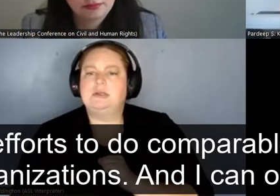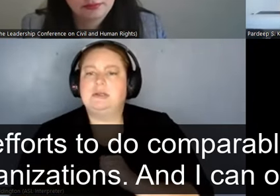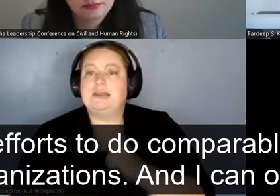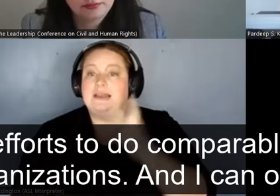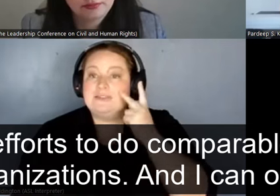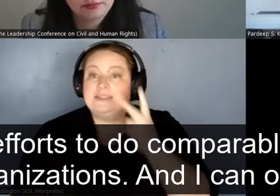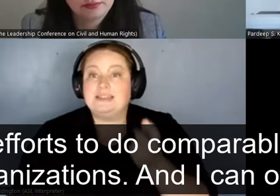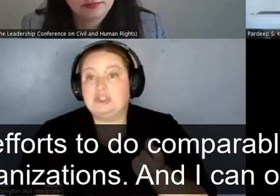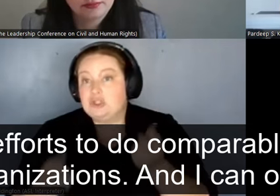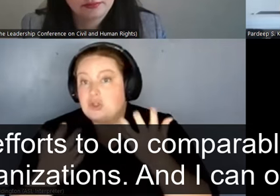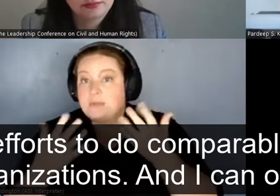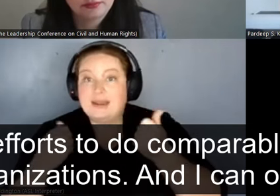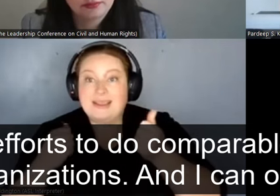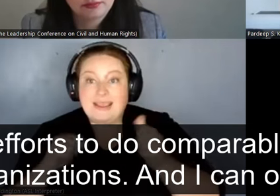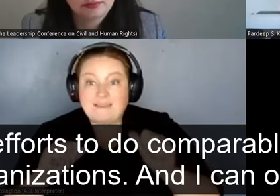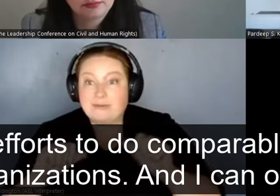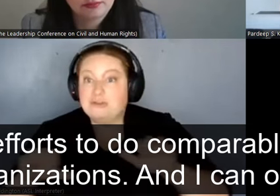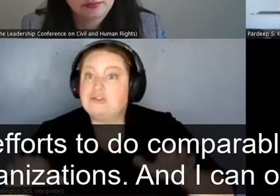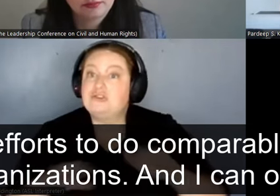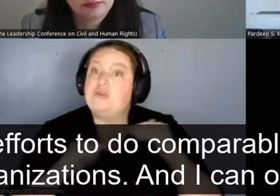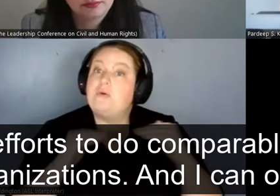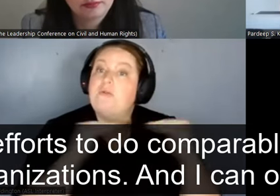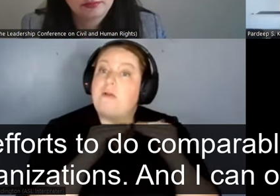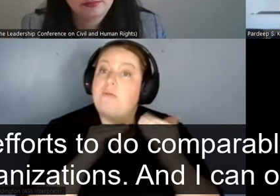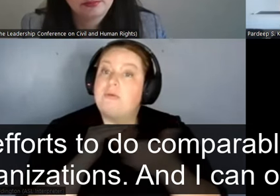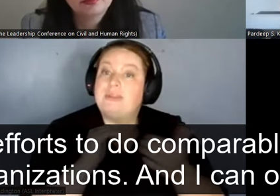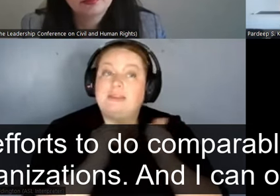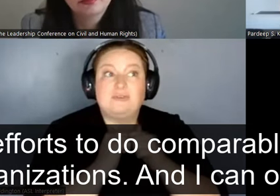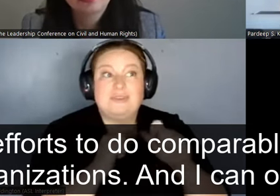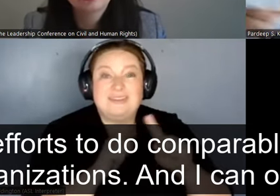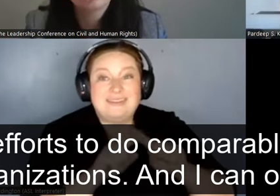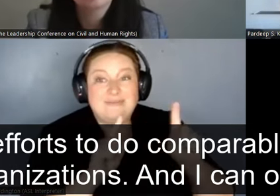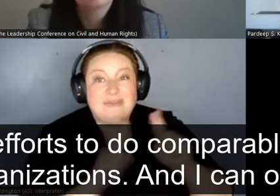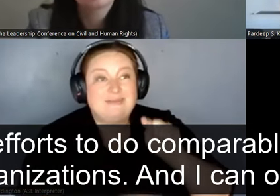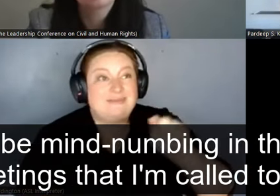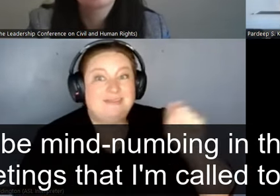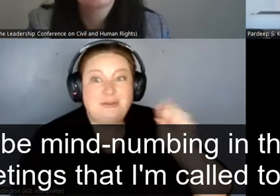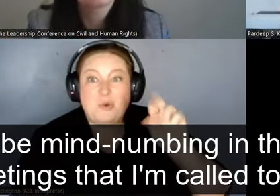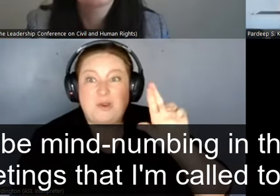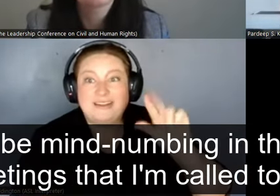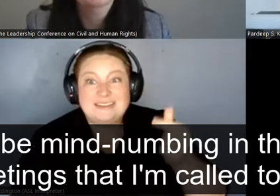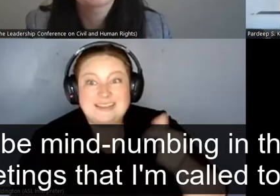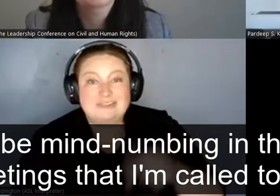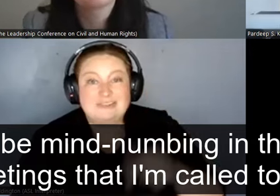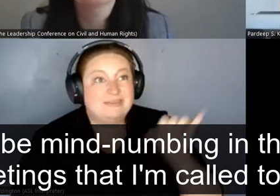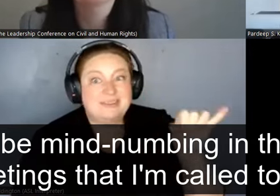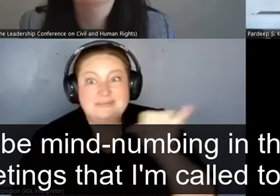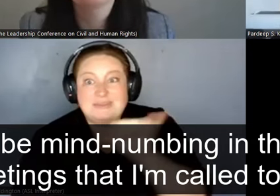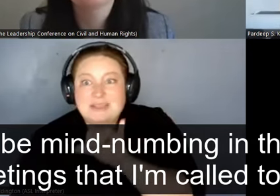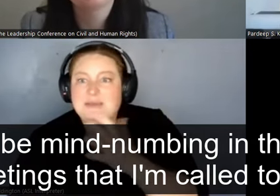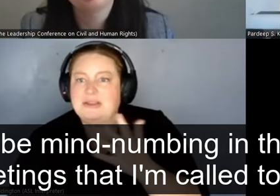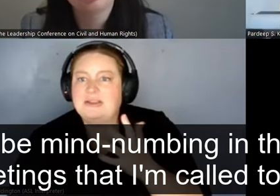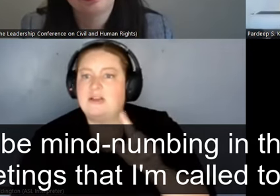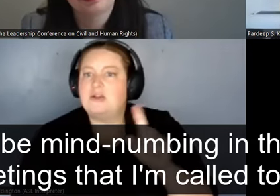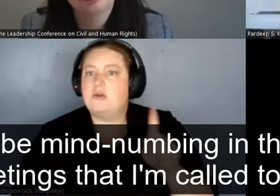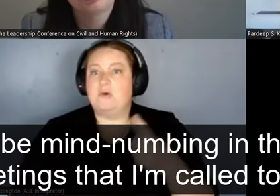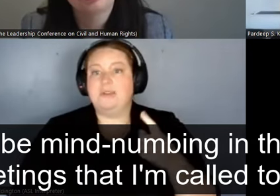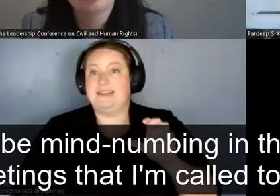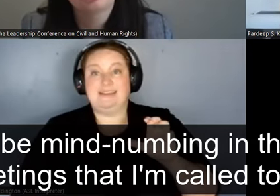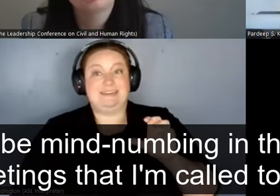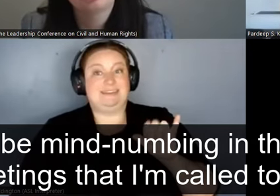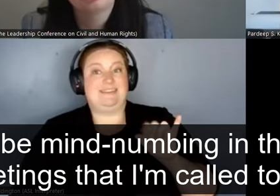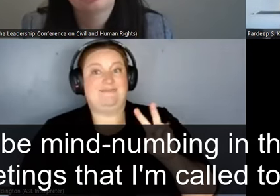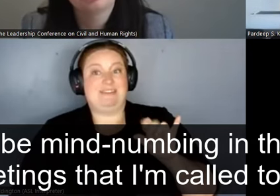efforts to do comparable things by different organizations. And I can only say as a civilian, it could be